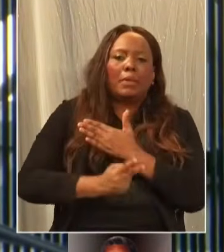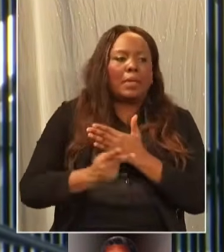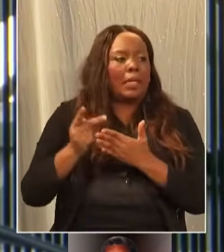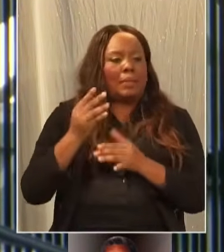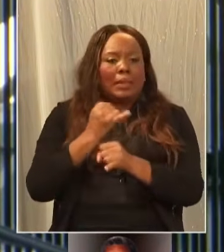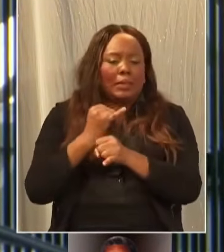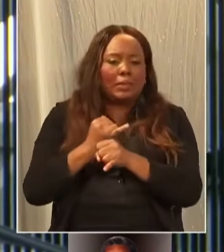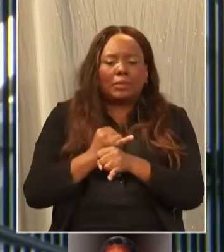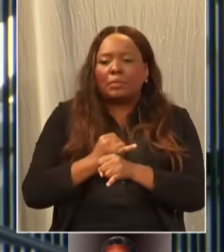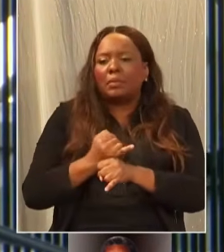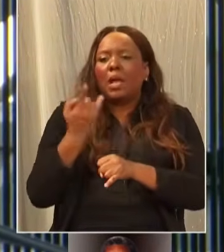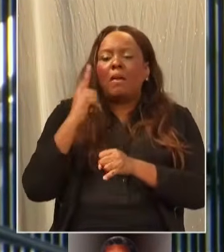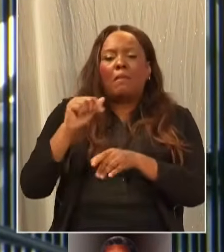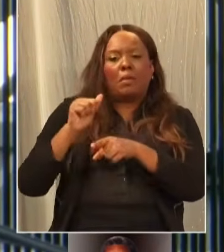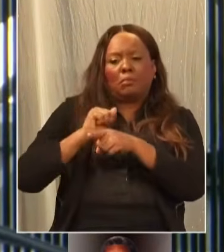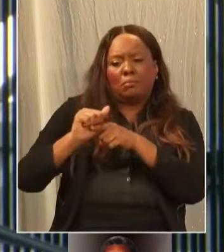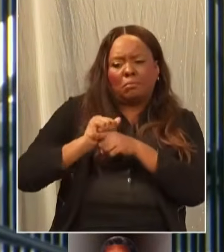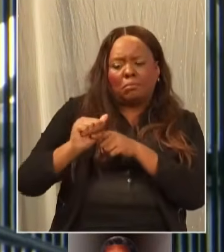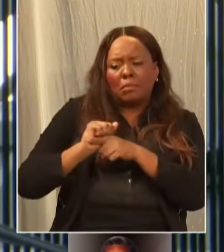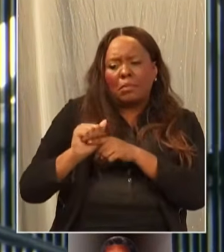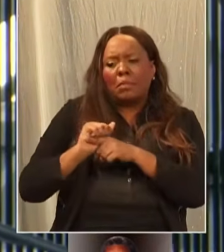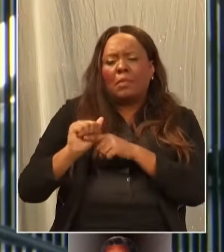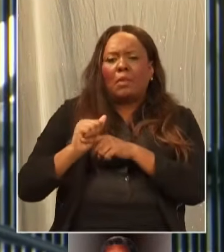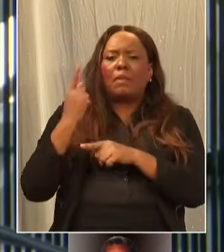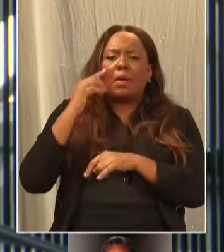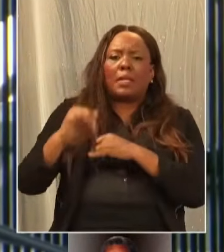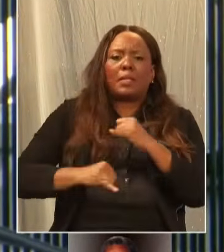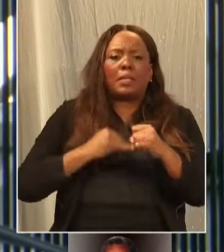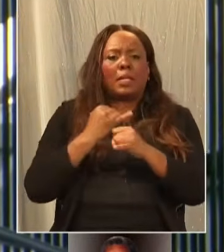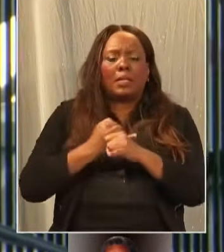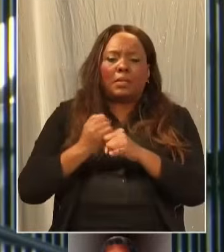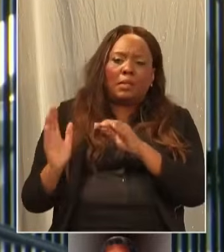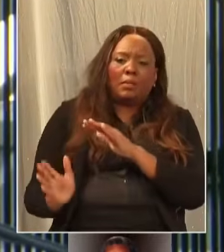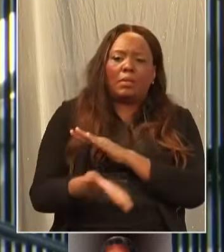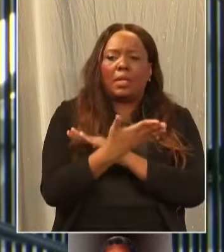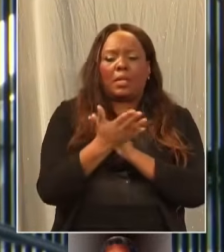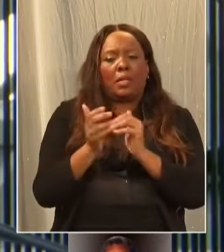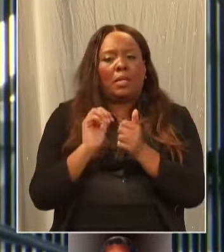cricketers for the higher level of international competition.